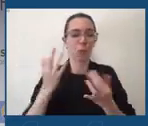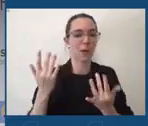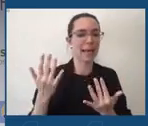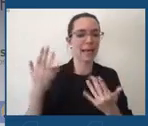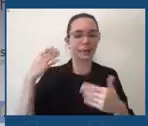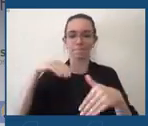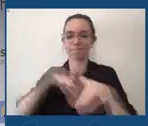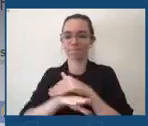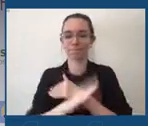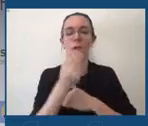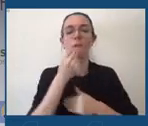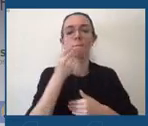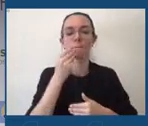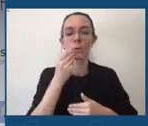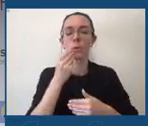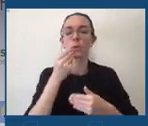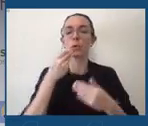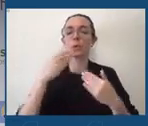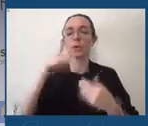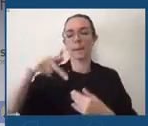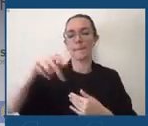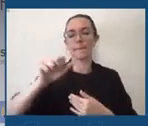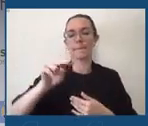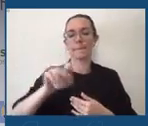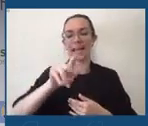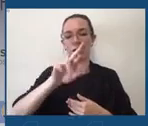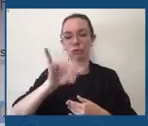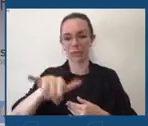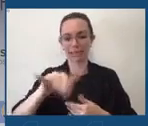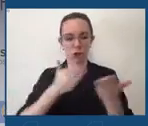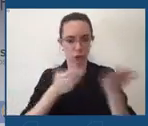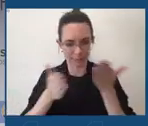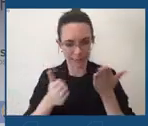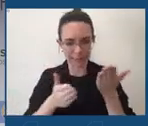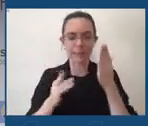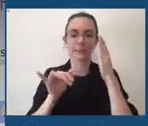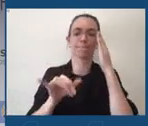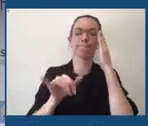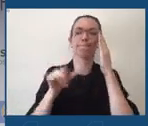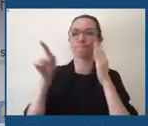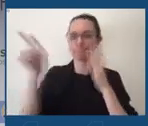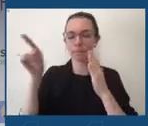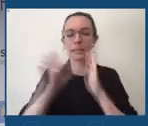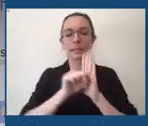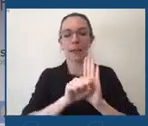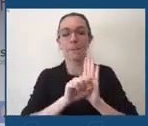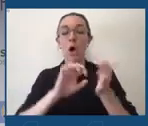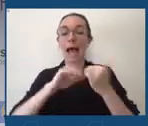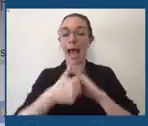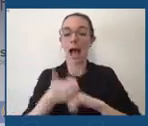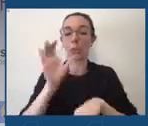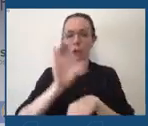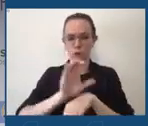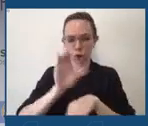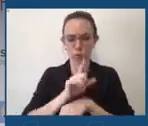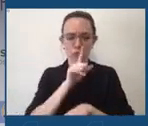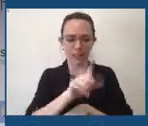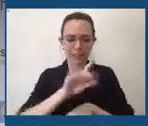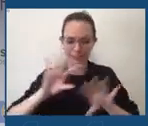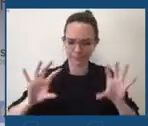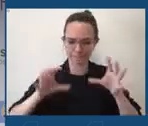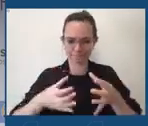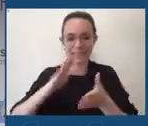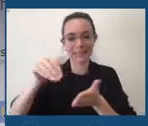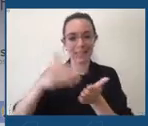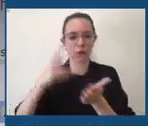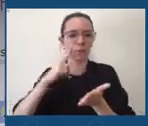pantry service. And so for me, it really is a symbol of how the church is a hub for community. The church is